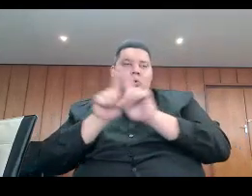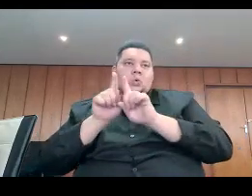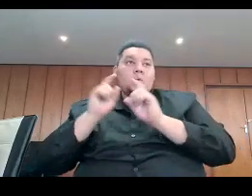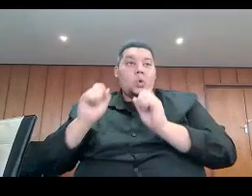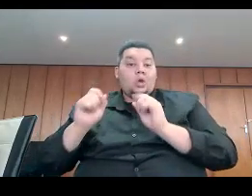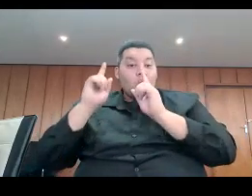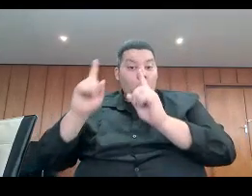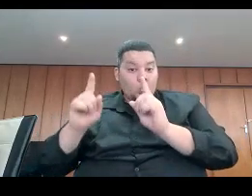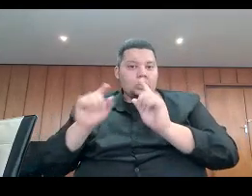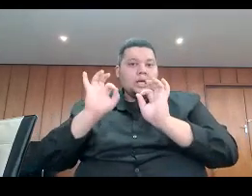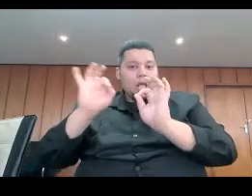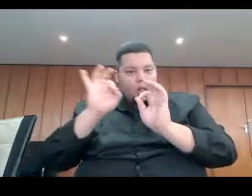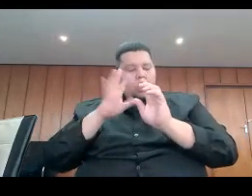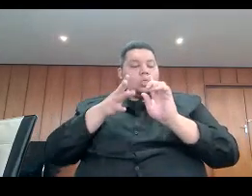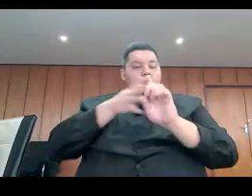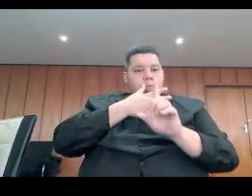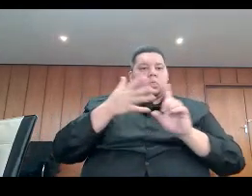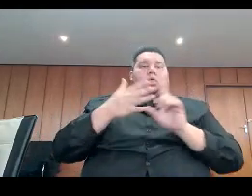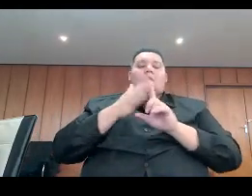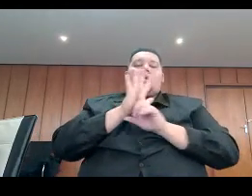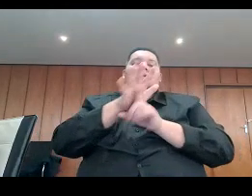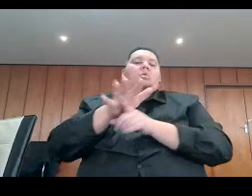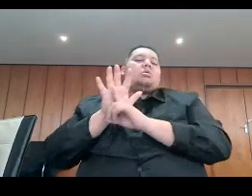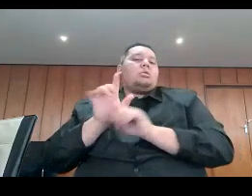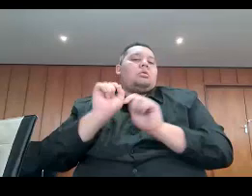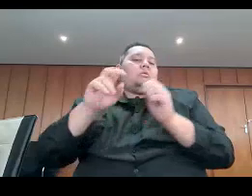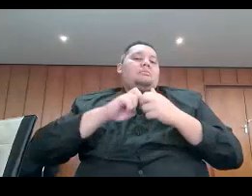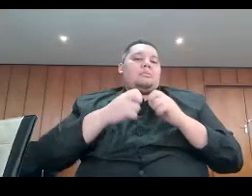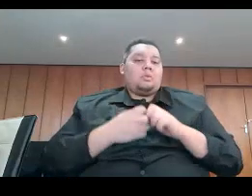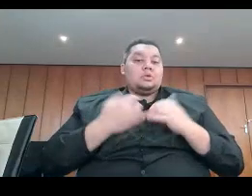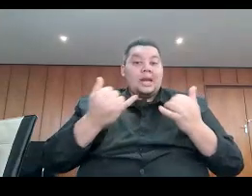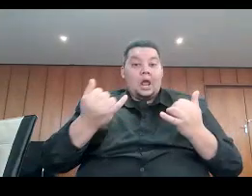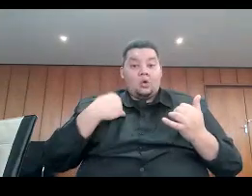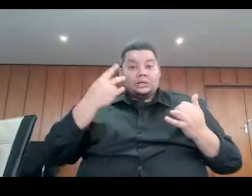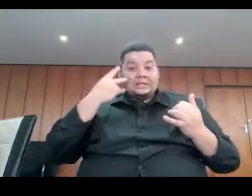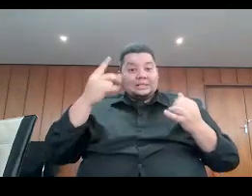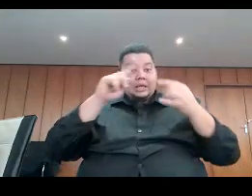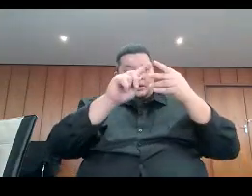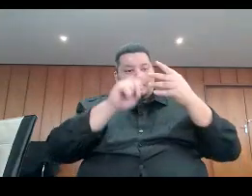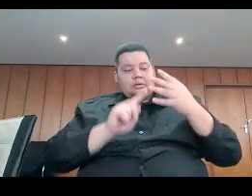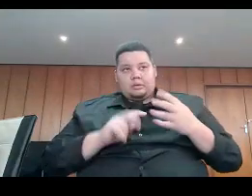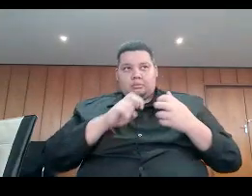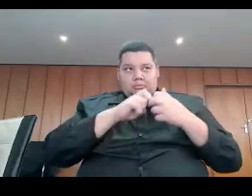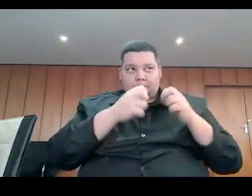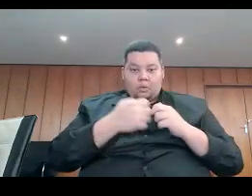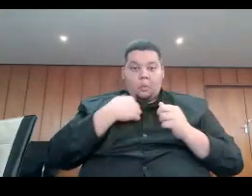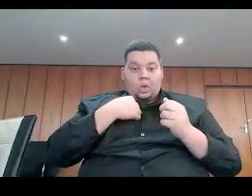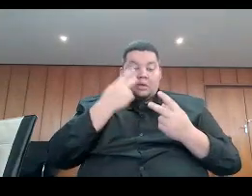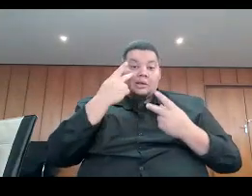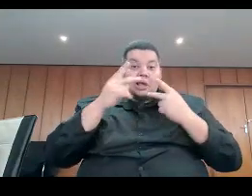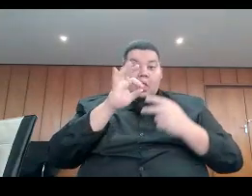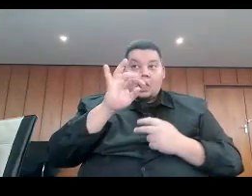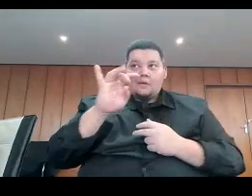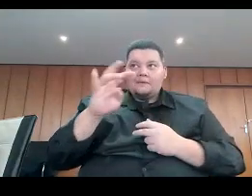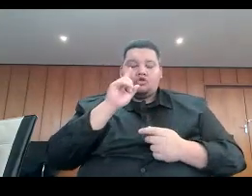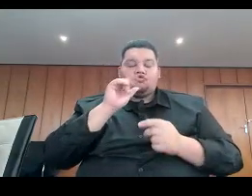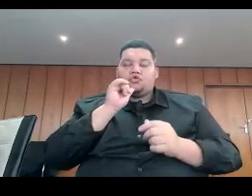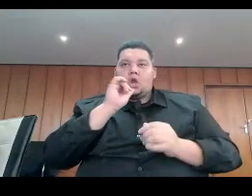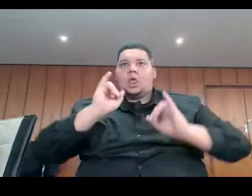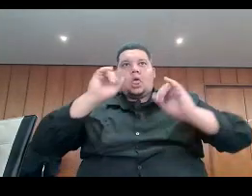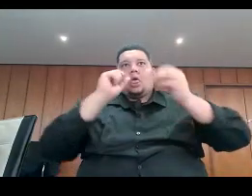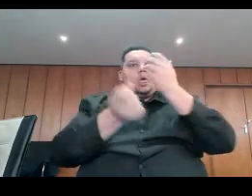education perpetuate this very problem. So when we see these problems, when we meet them every day, they didn't come by